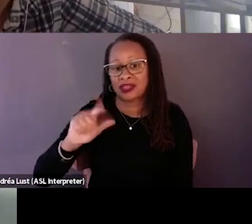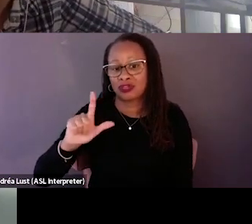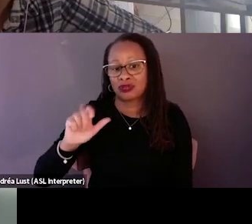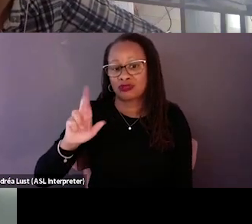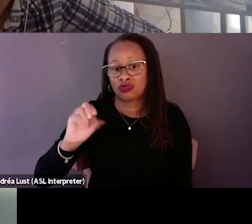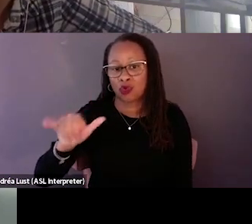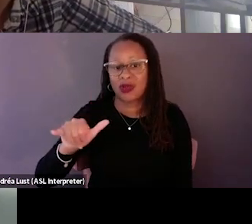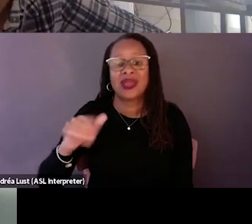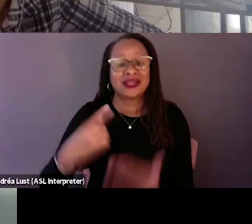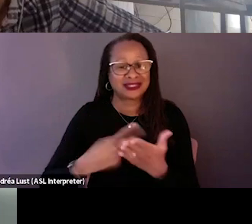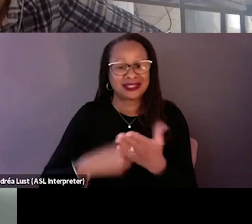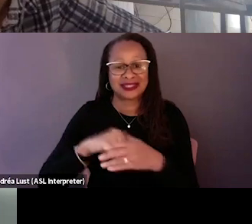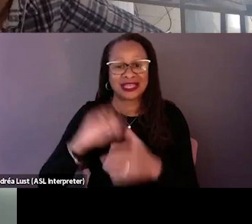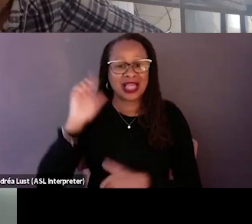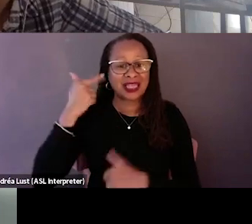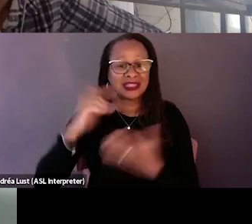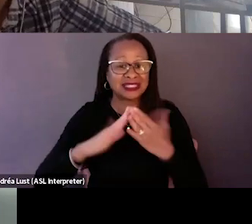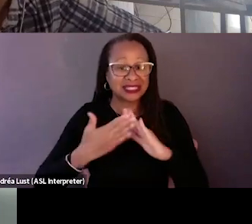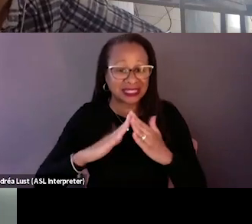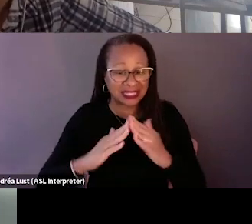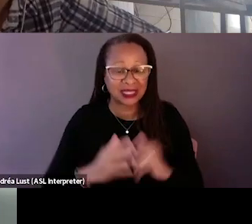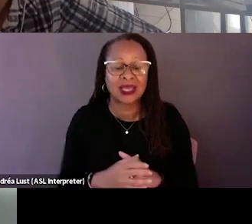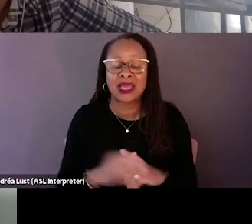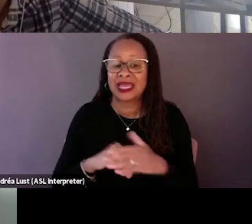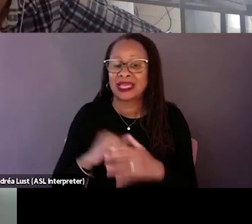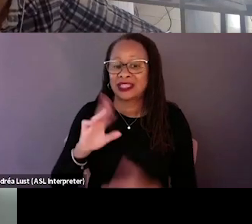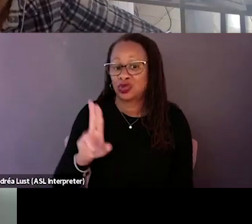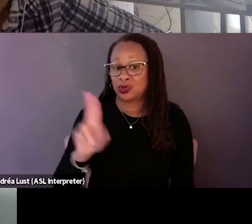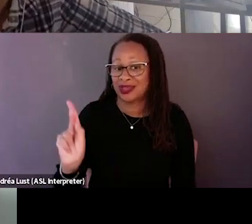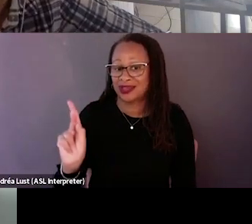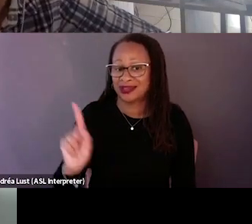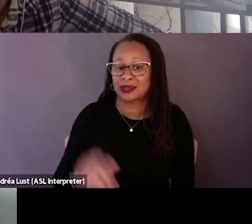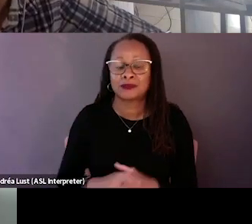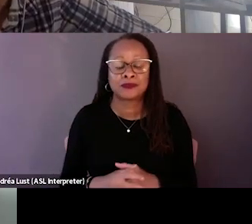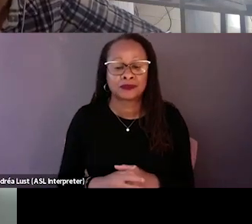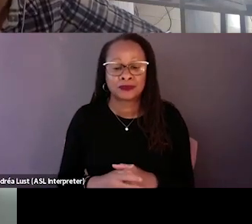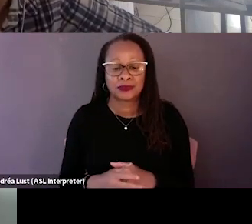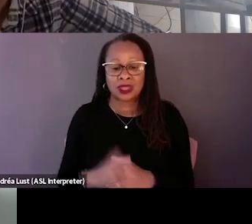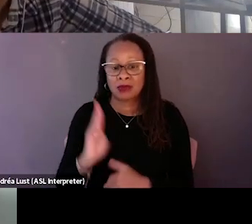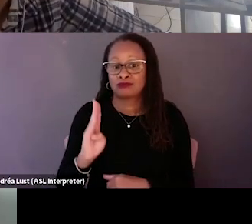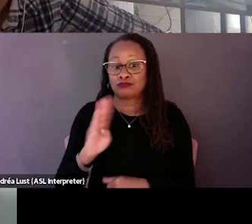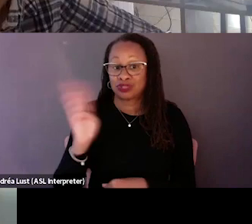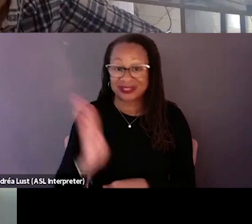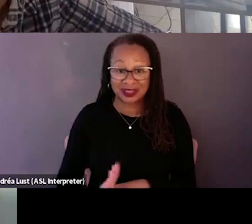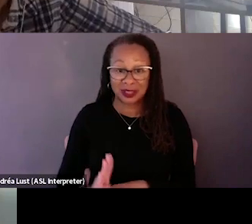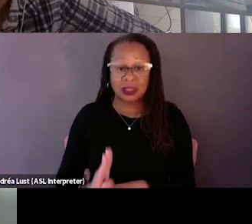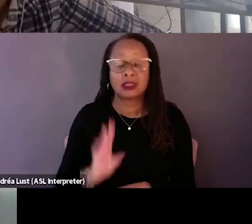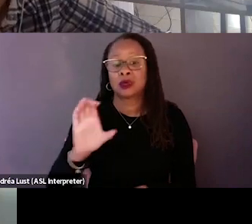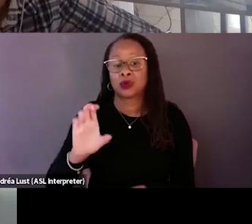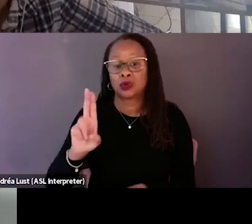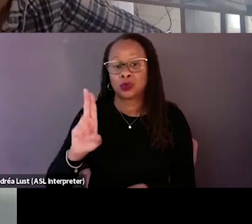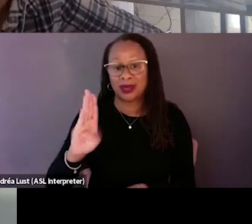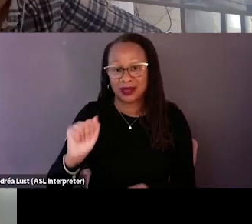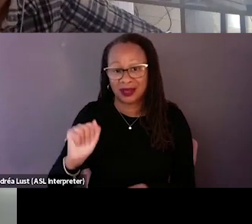London City in the United Kingdom. There's Brazil, there's Cuba,